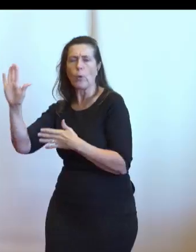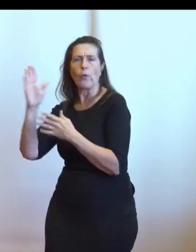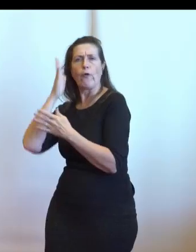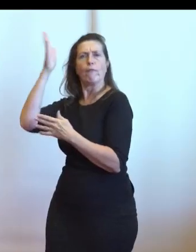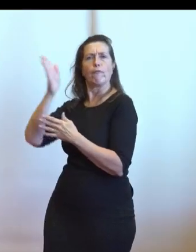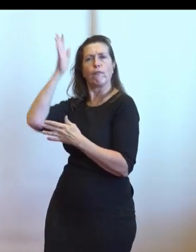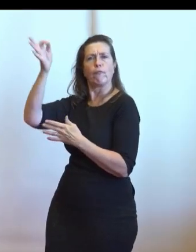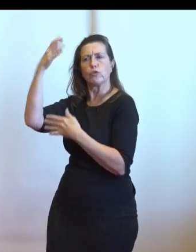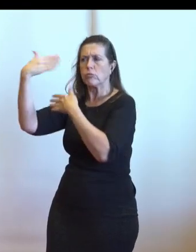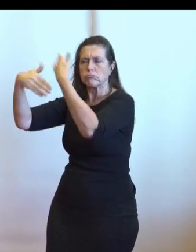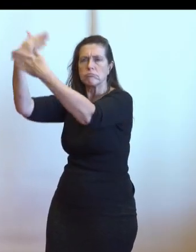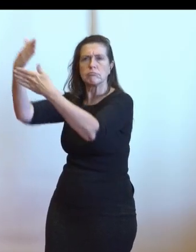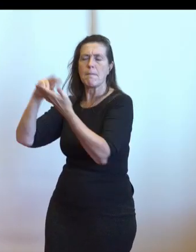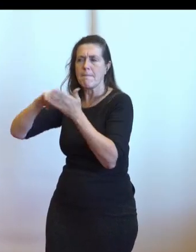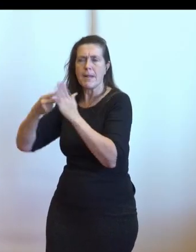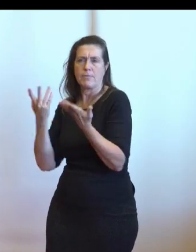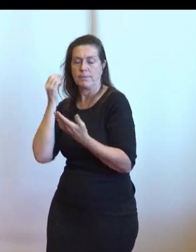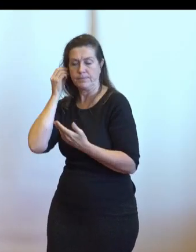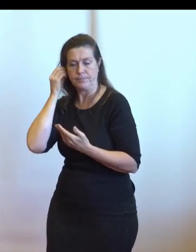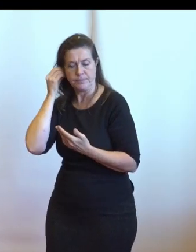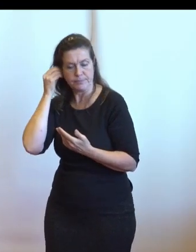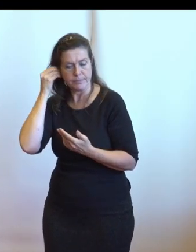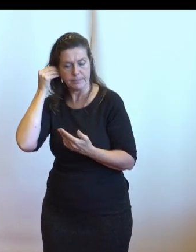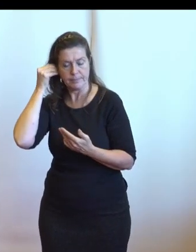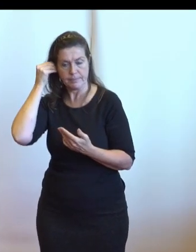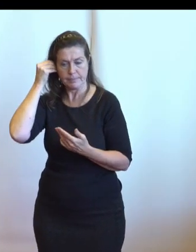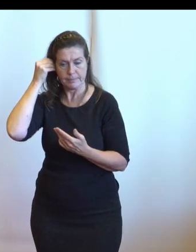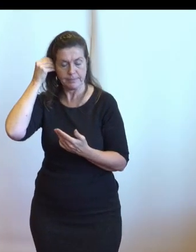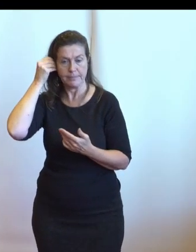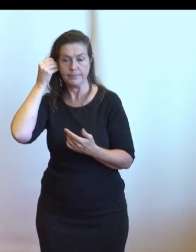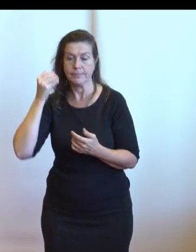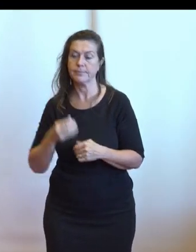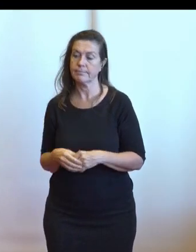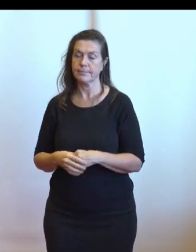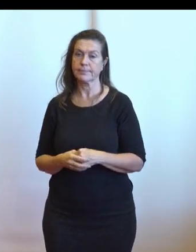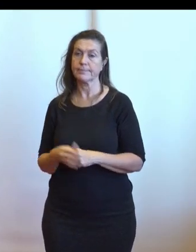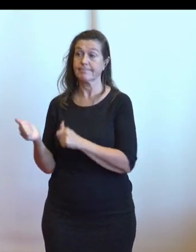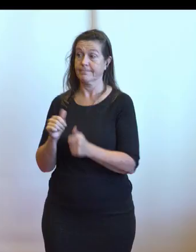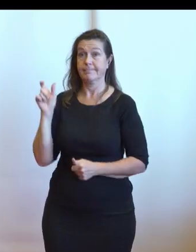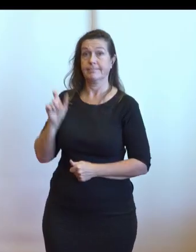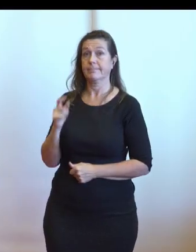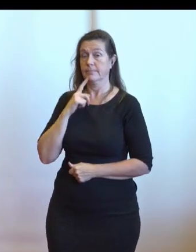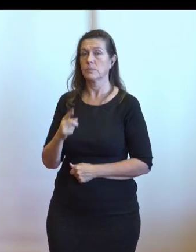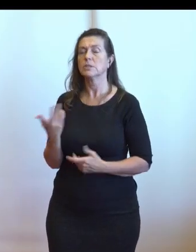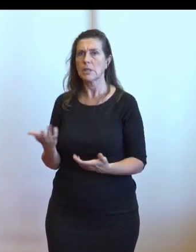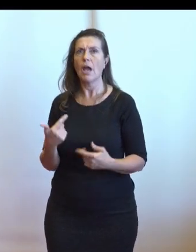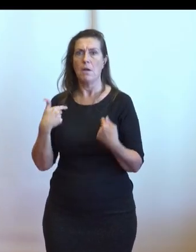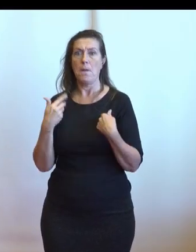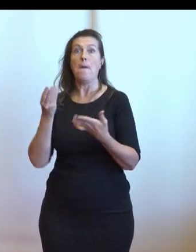Yeah, sorry, just I think we've talked a lot about buying systems. As an organisation who buys development resources quite